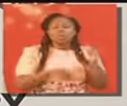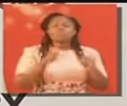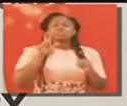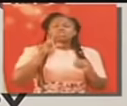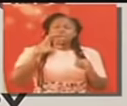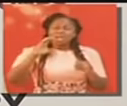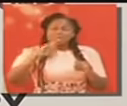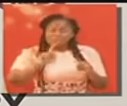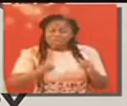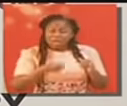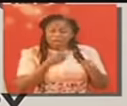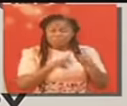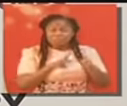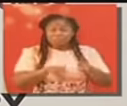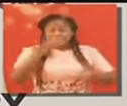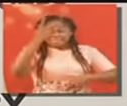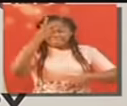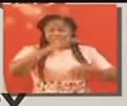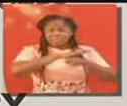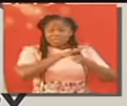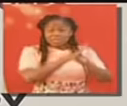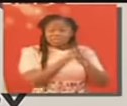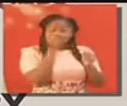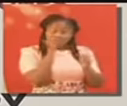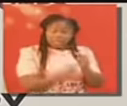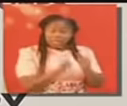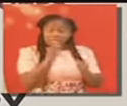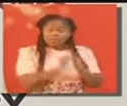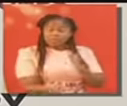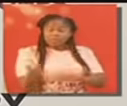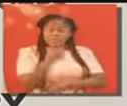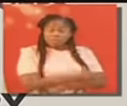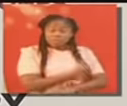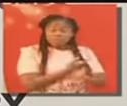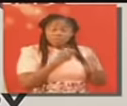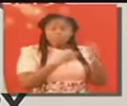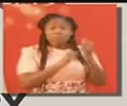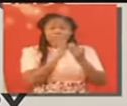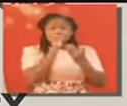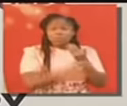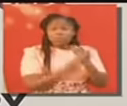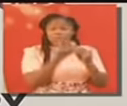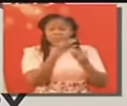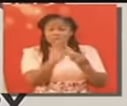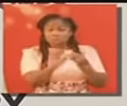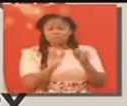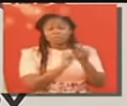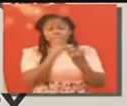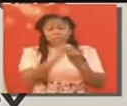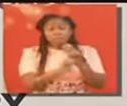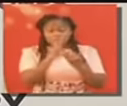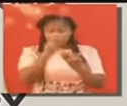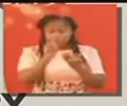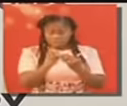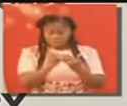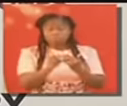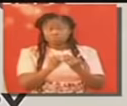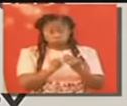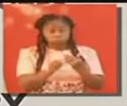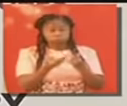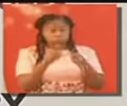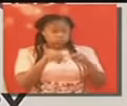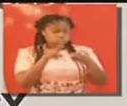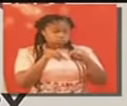has remained constant since August 19th to September the 30th. So these numbers I am giving you